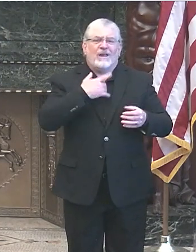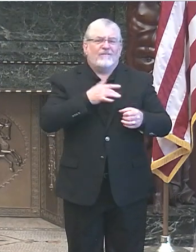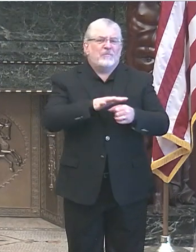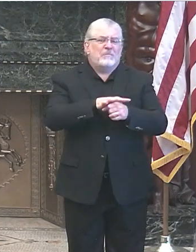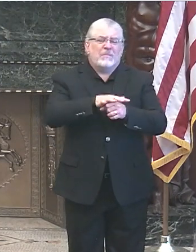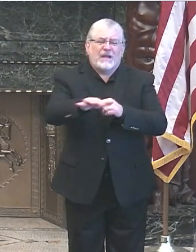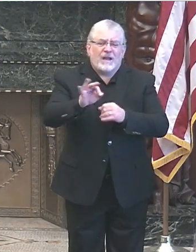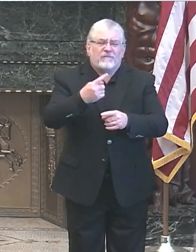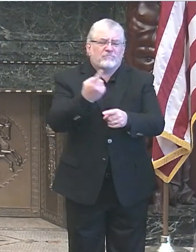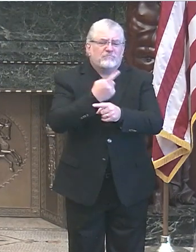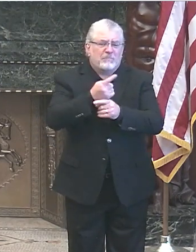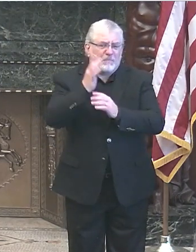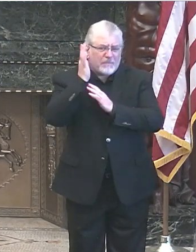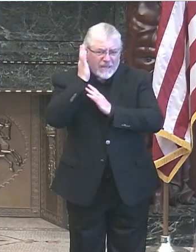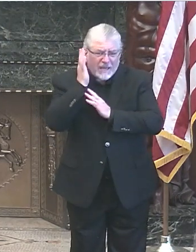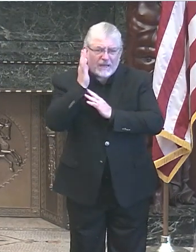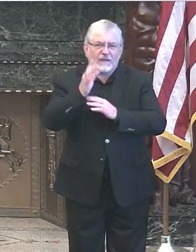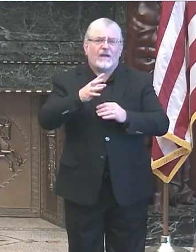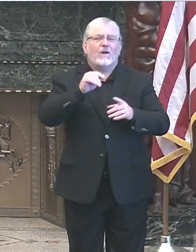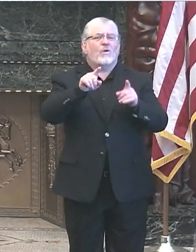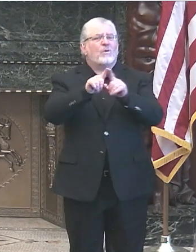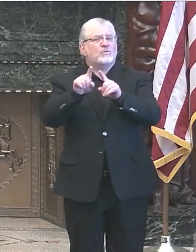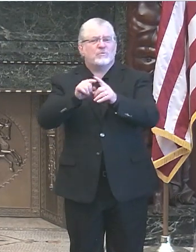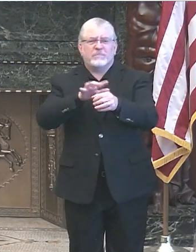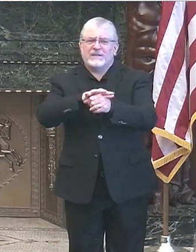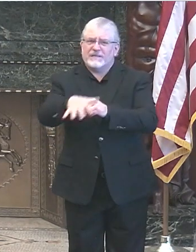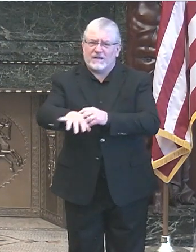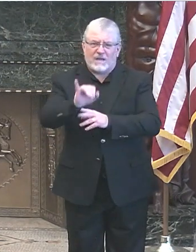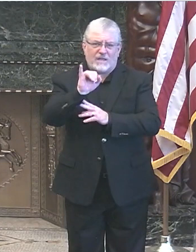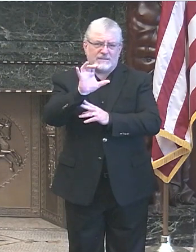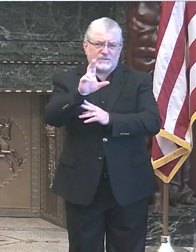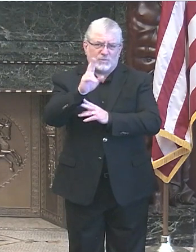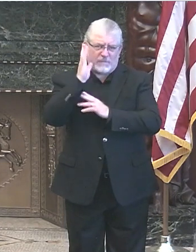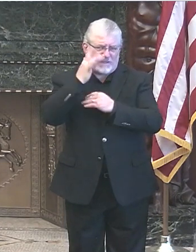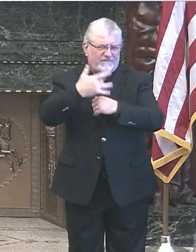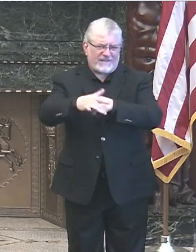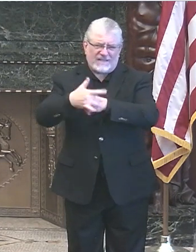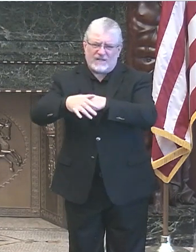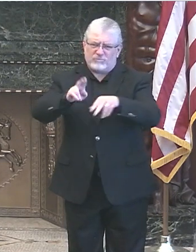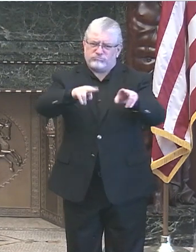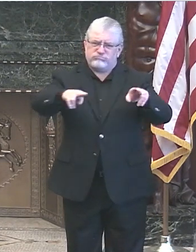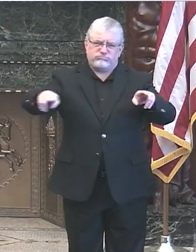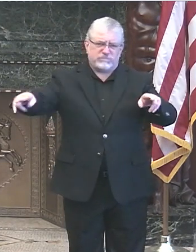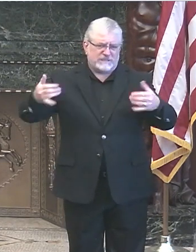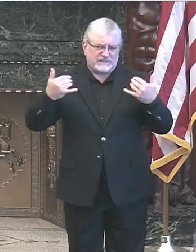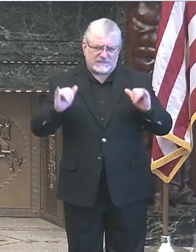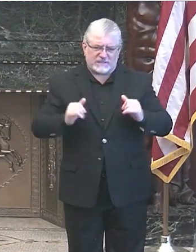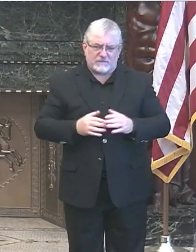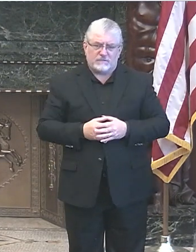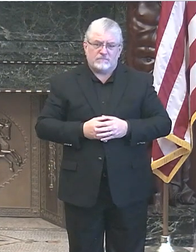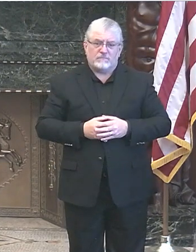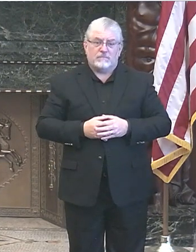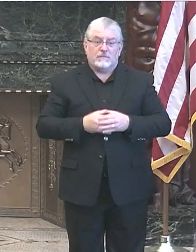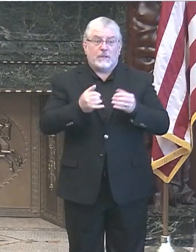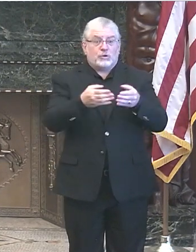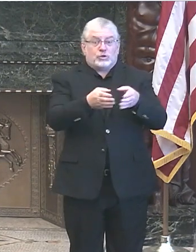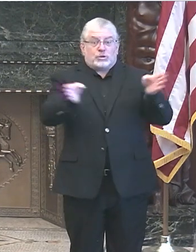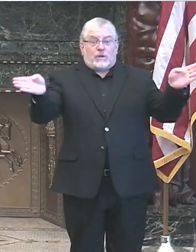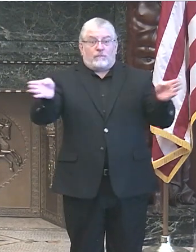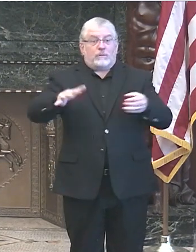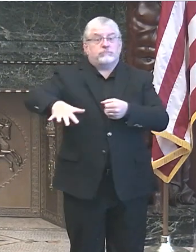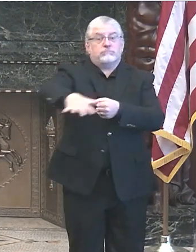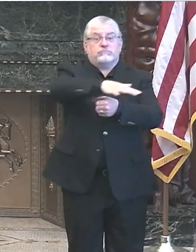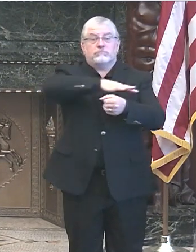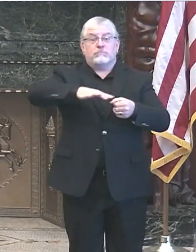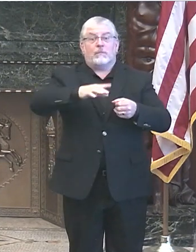we know are available across the region. So what does this mean for the general population of Philadelphia? We have better news,